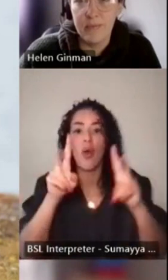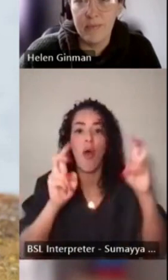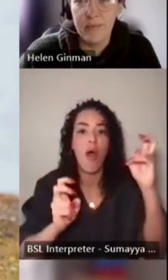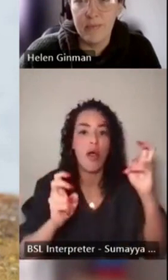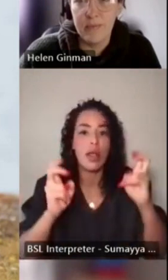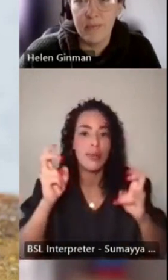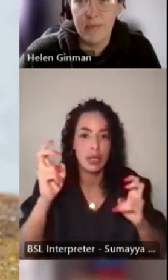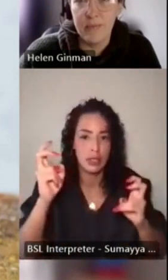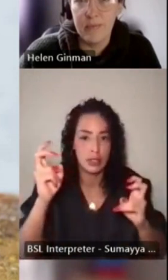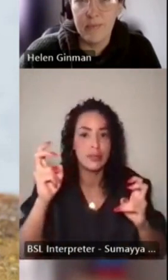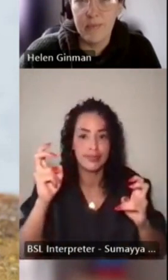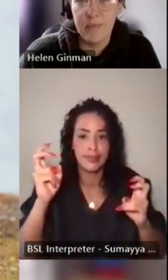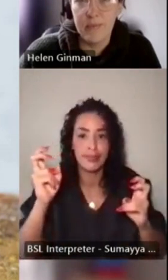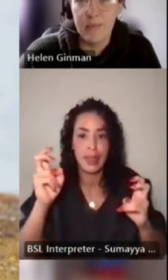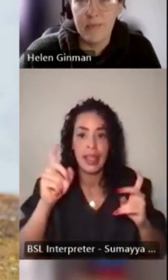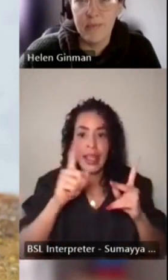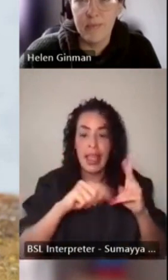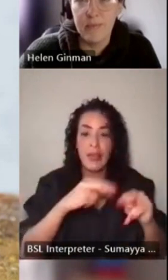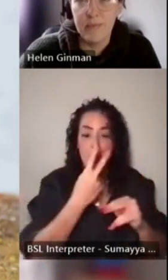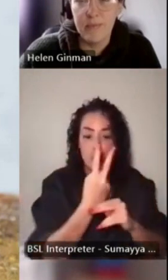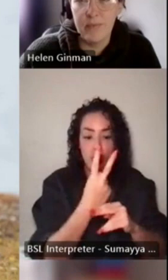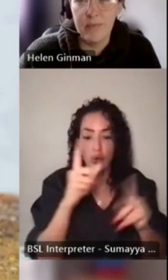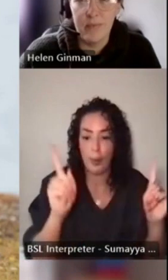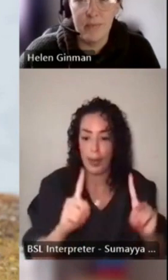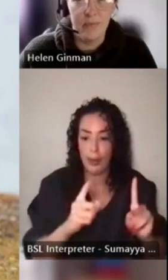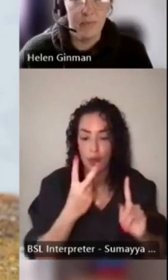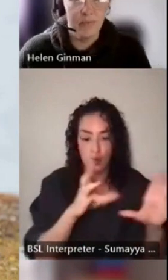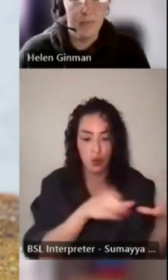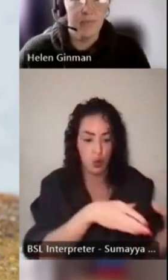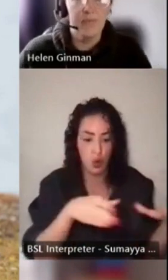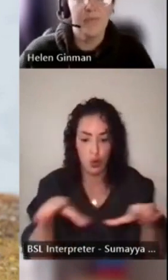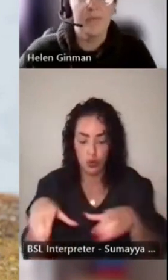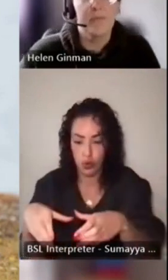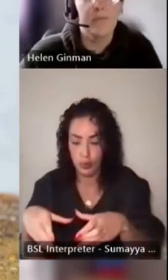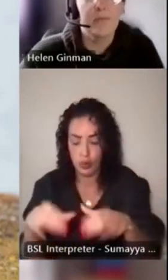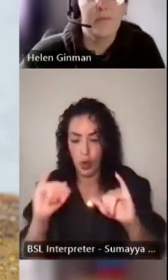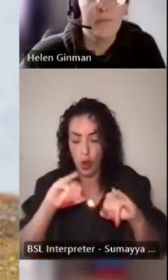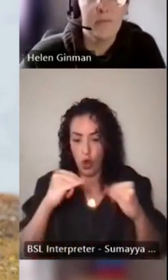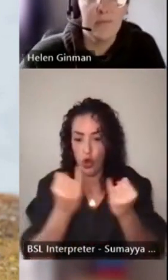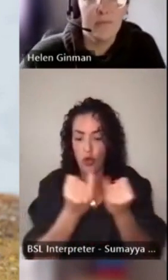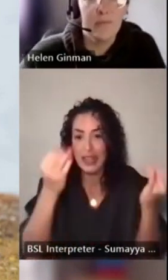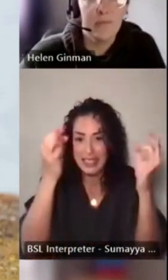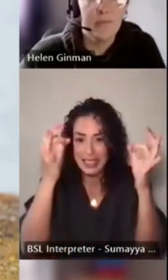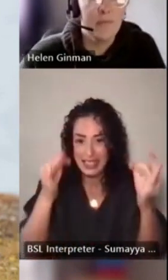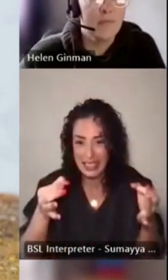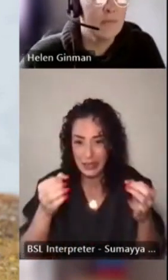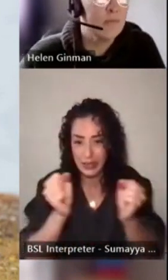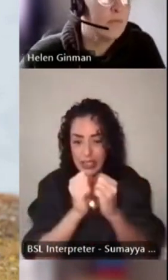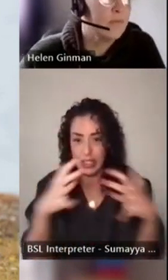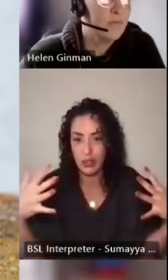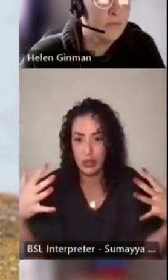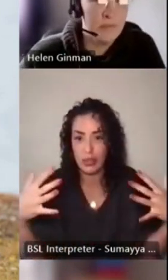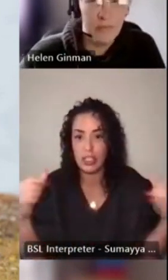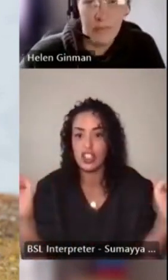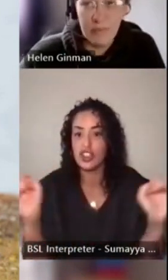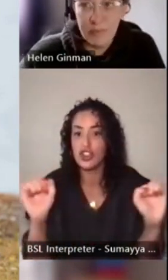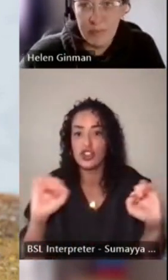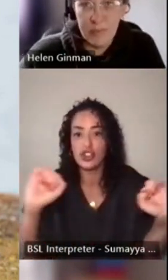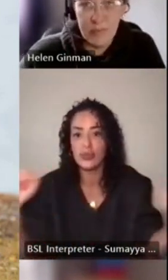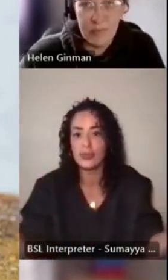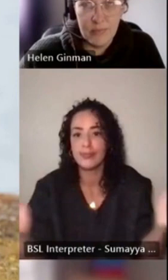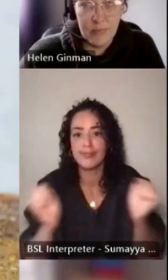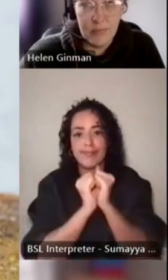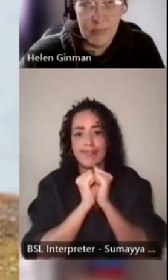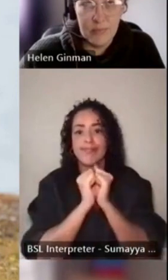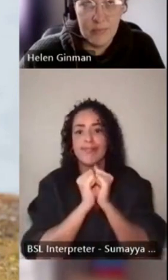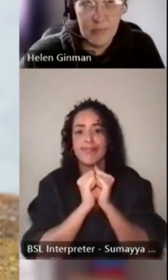two people or groups are in conflict, they have had a serious disagreement and have not yet reached agreement.